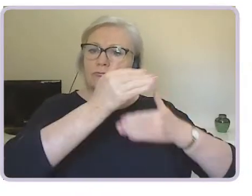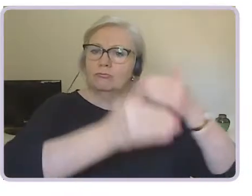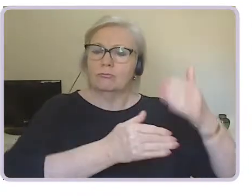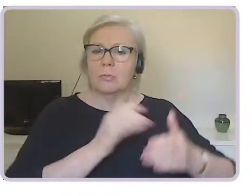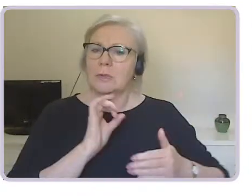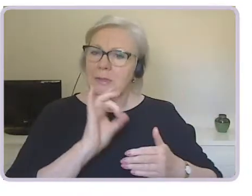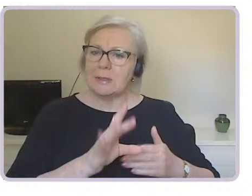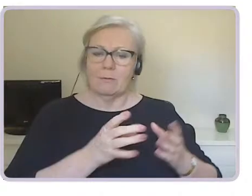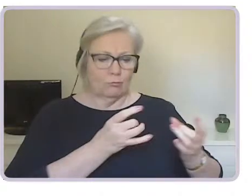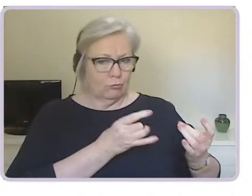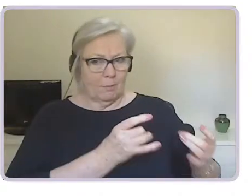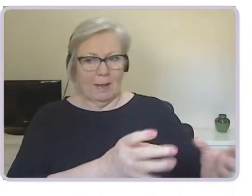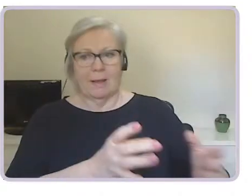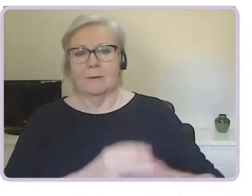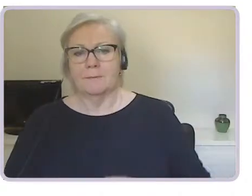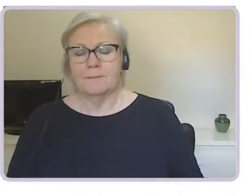planning.